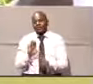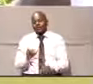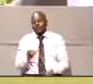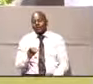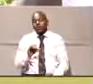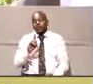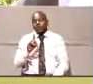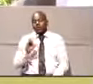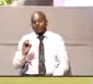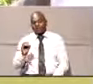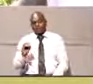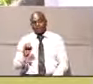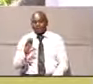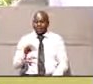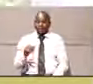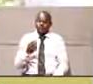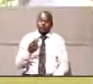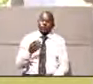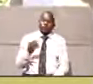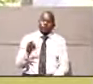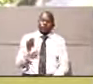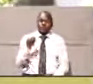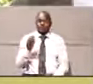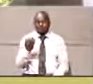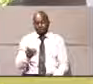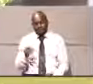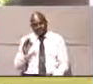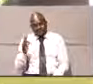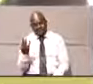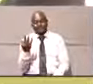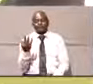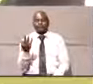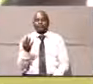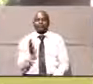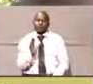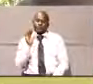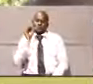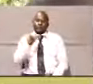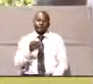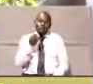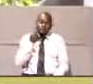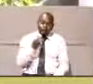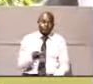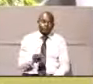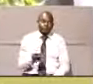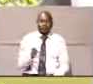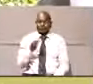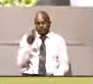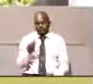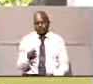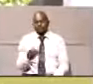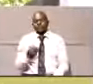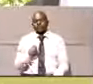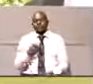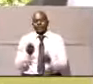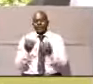100 or 200. This is now the third series I have seen and all that things. So I